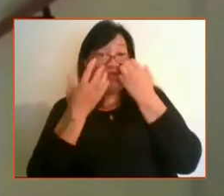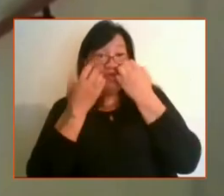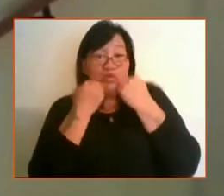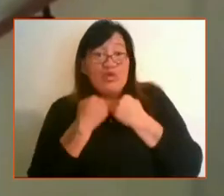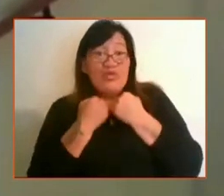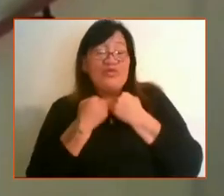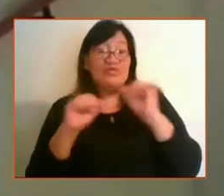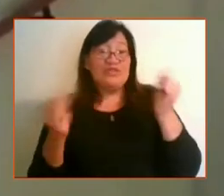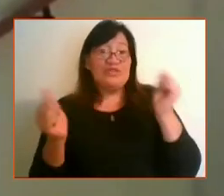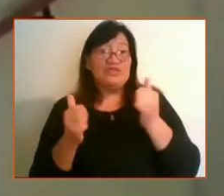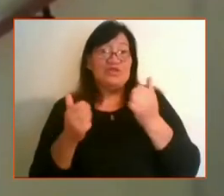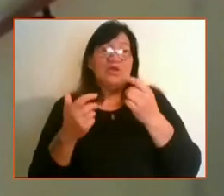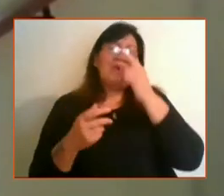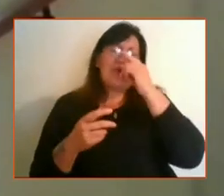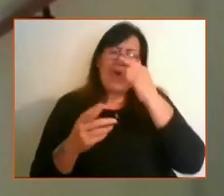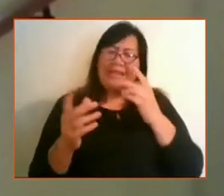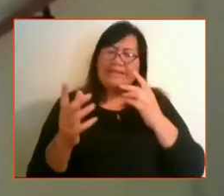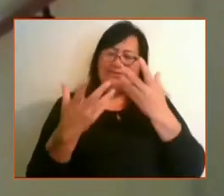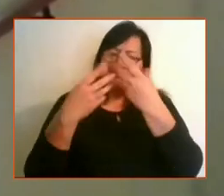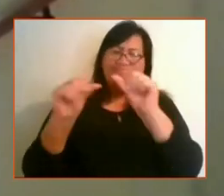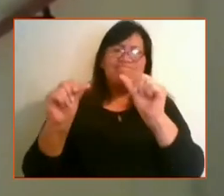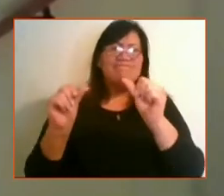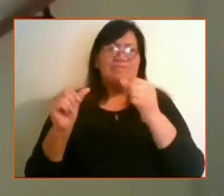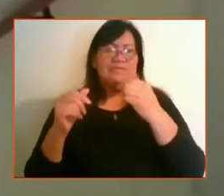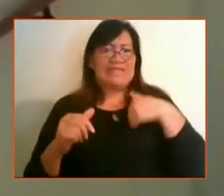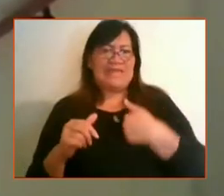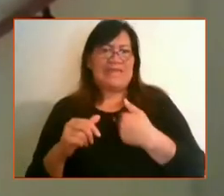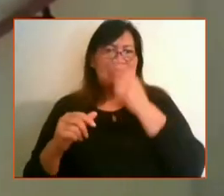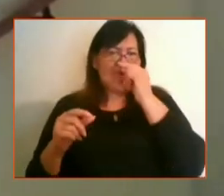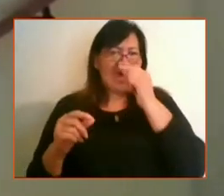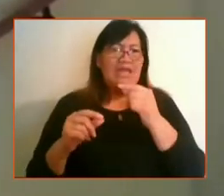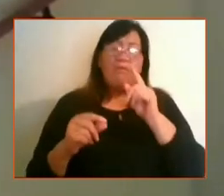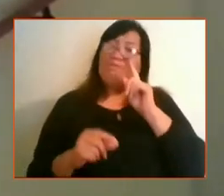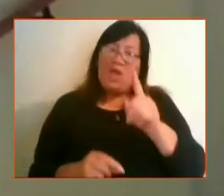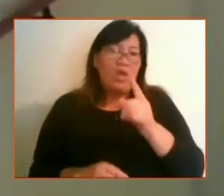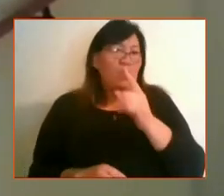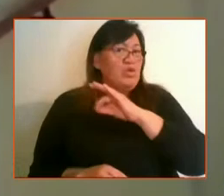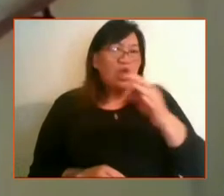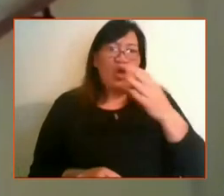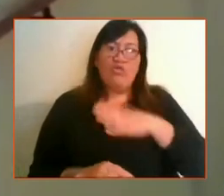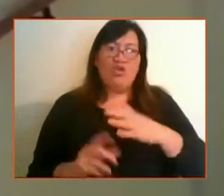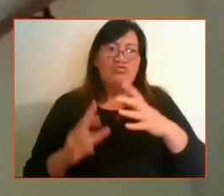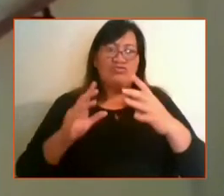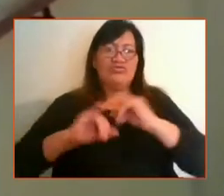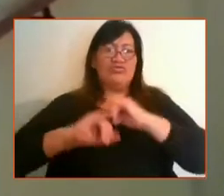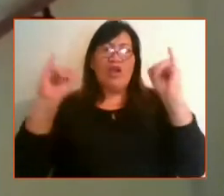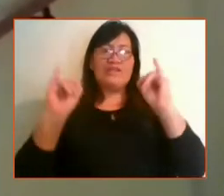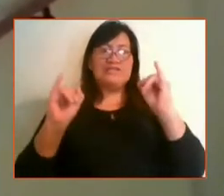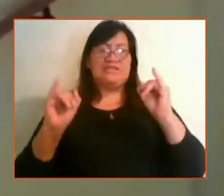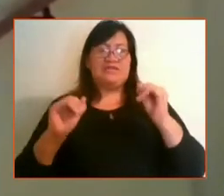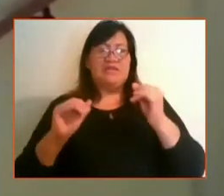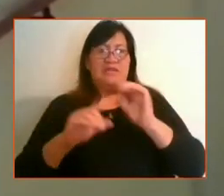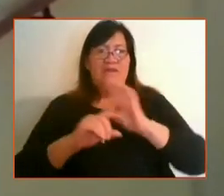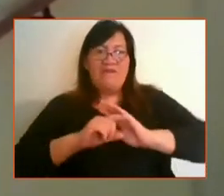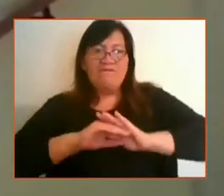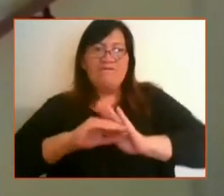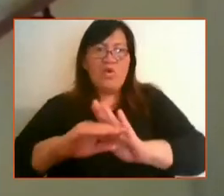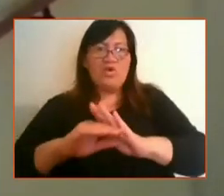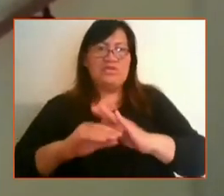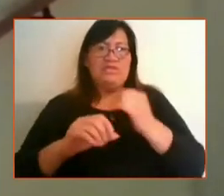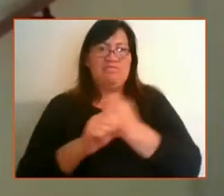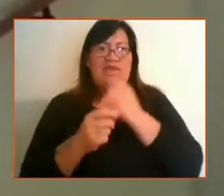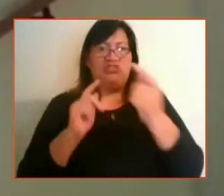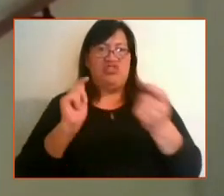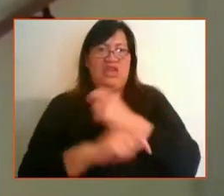meet need when we're forced to, but we don't want crisis and force to meet need and inspire change. We have